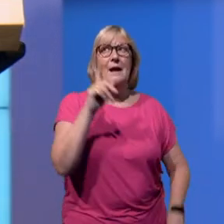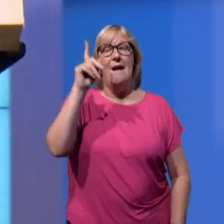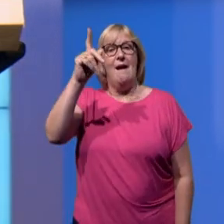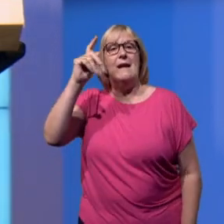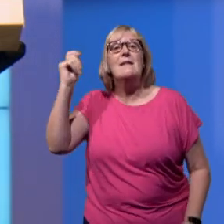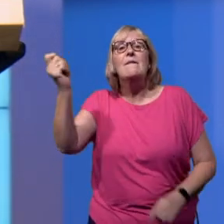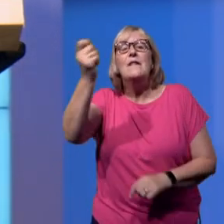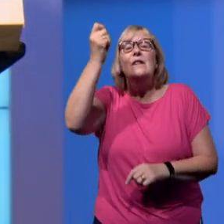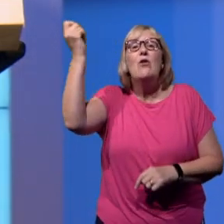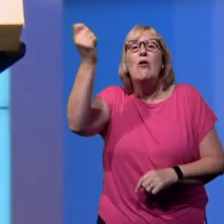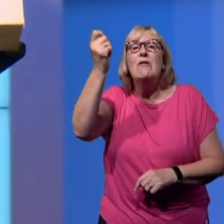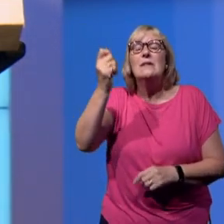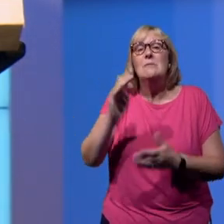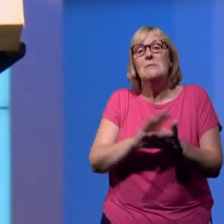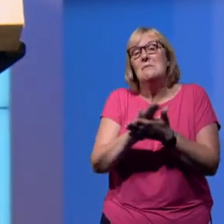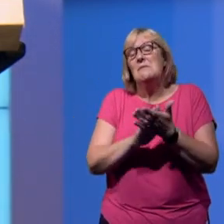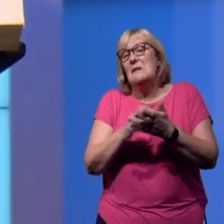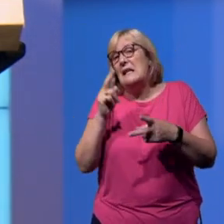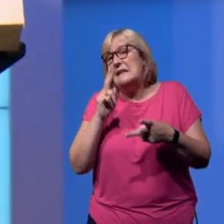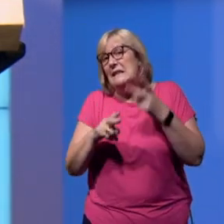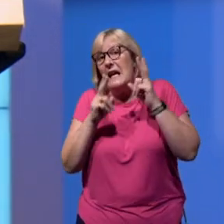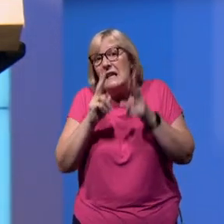by the second death.